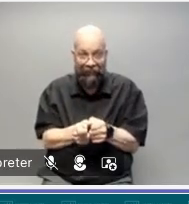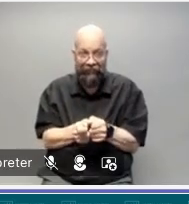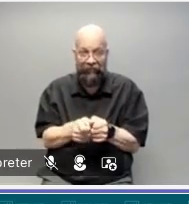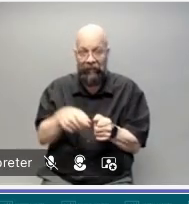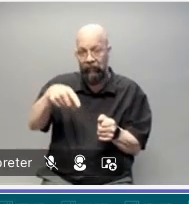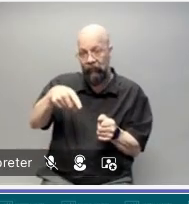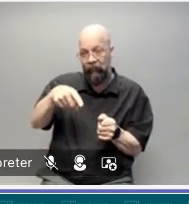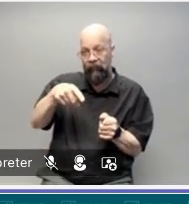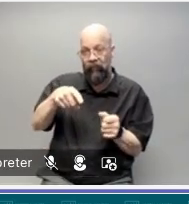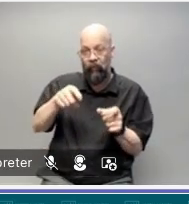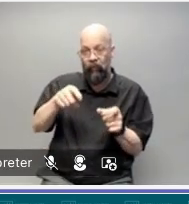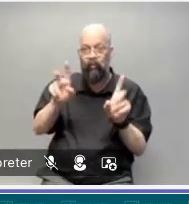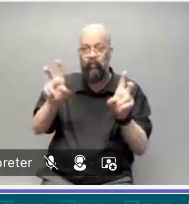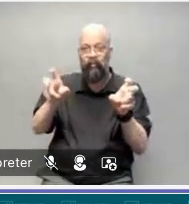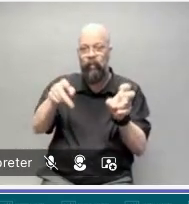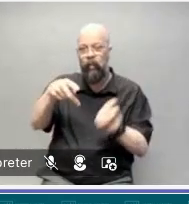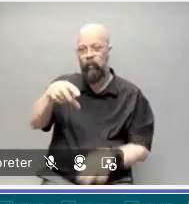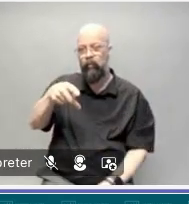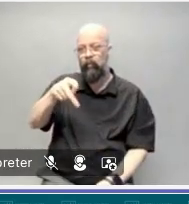prepare to